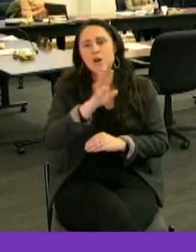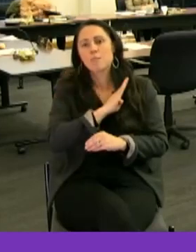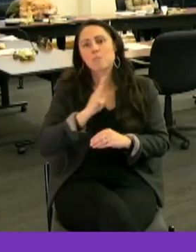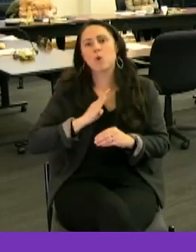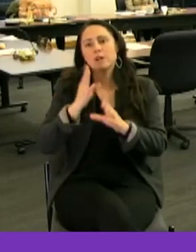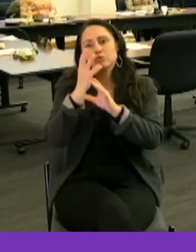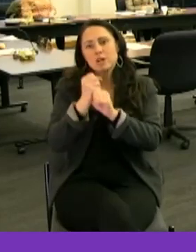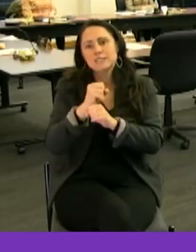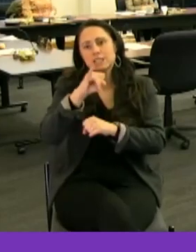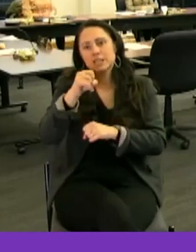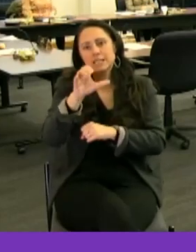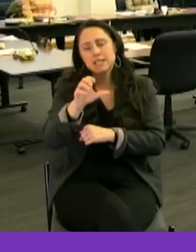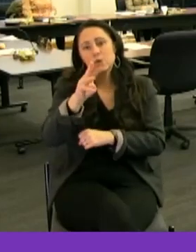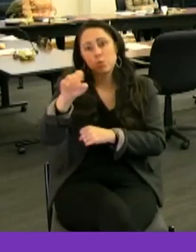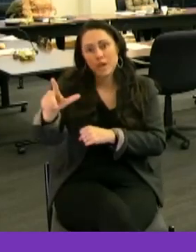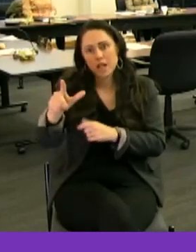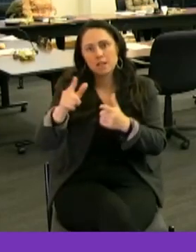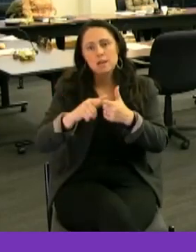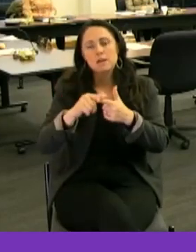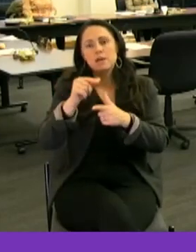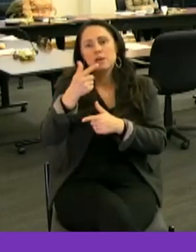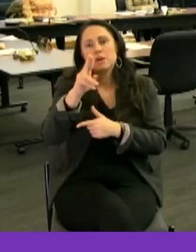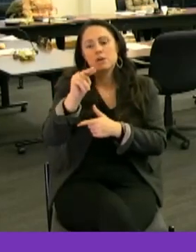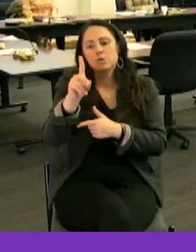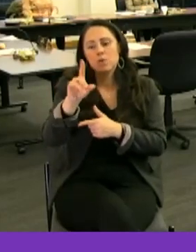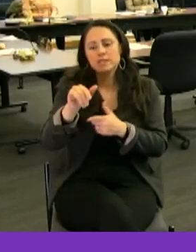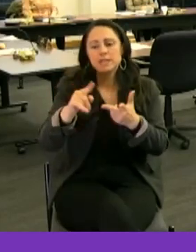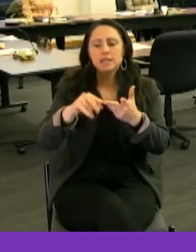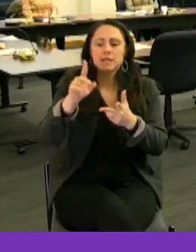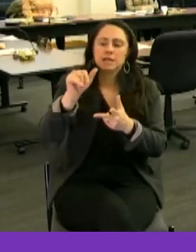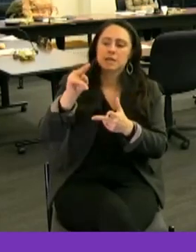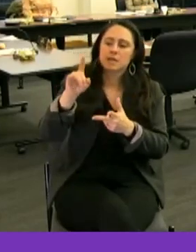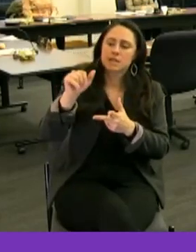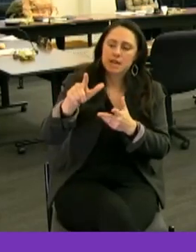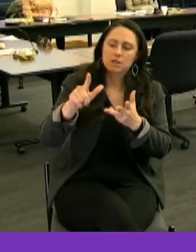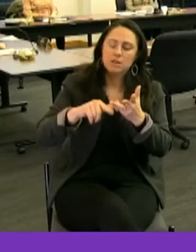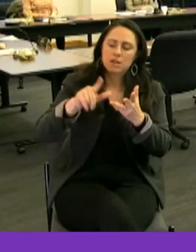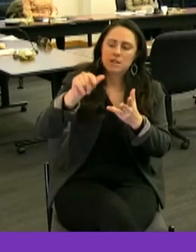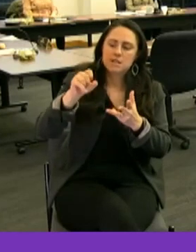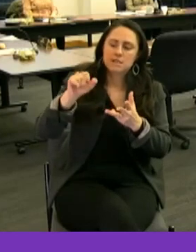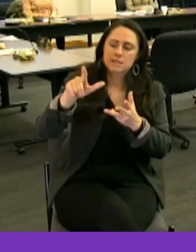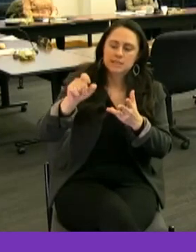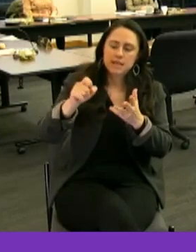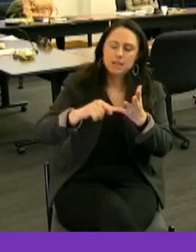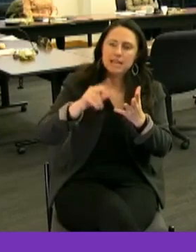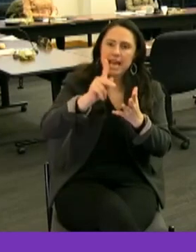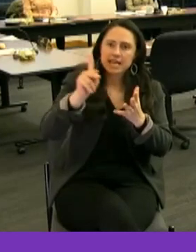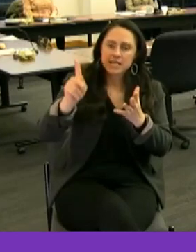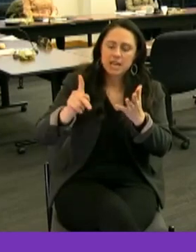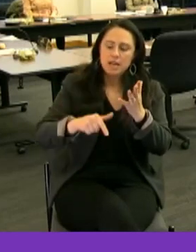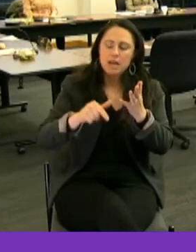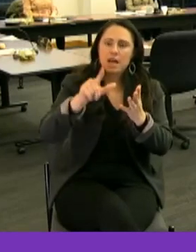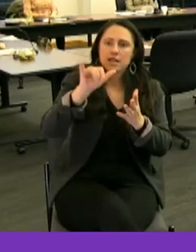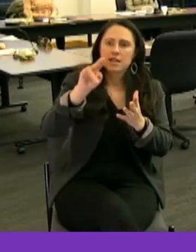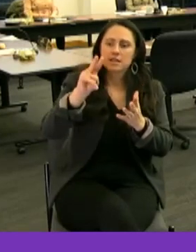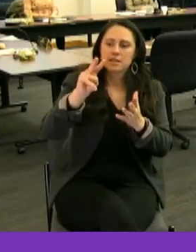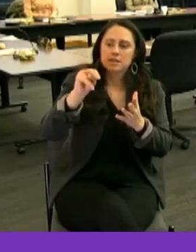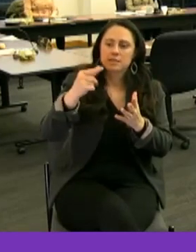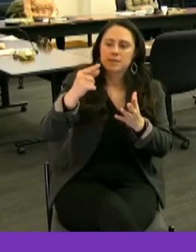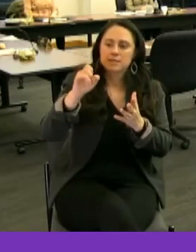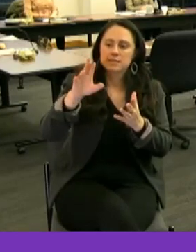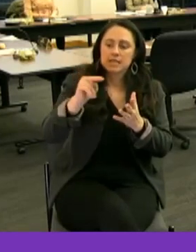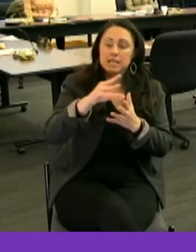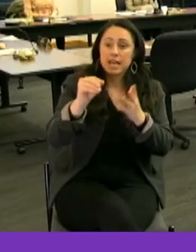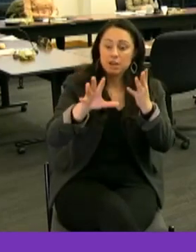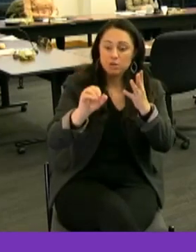College, counties of Will, Grundy, Kendall, LaSalle, Kankakee, Livingston, and Cook, and the state of